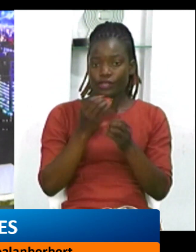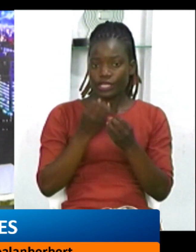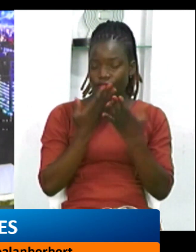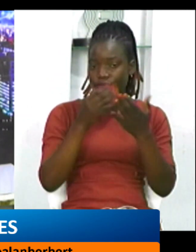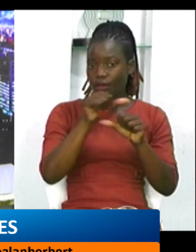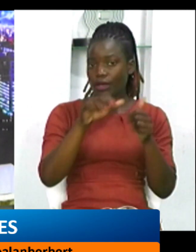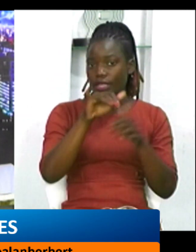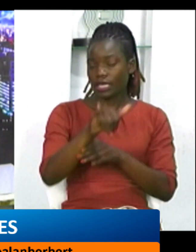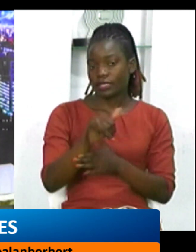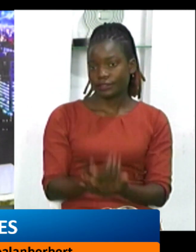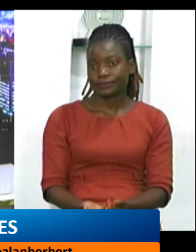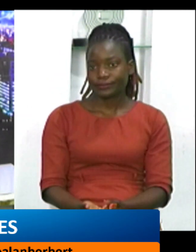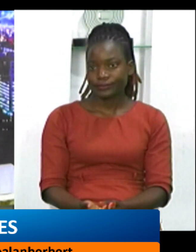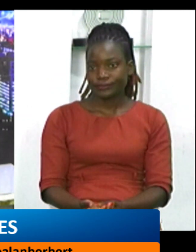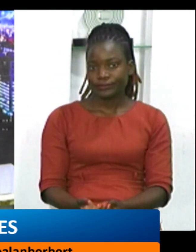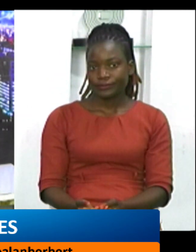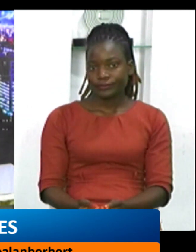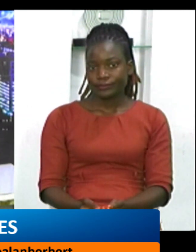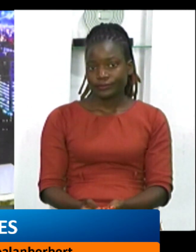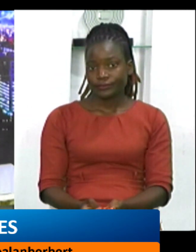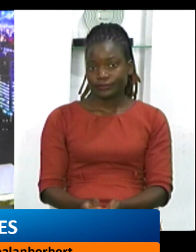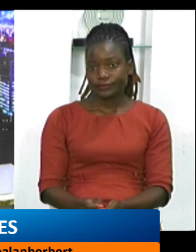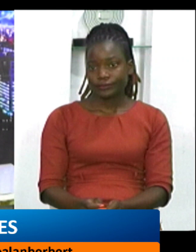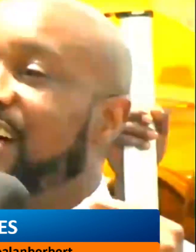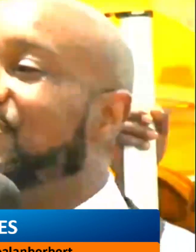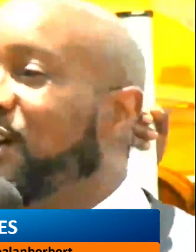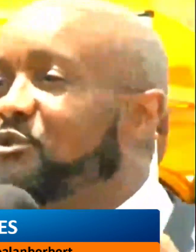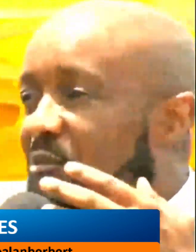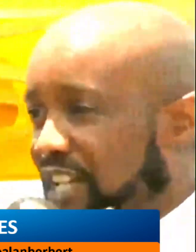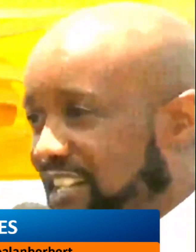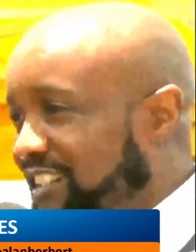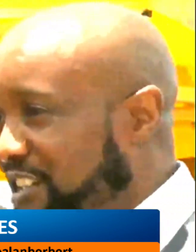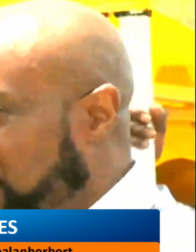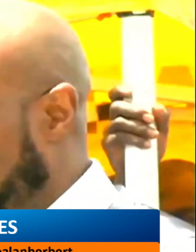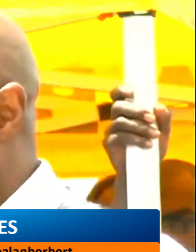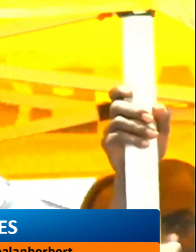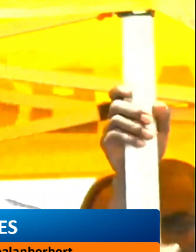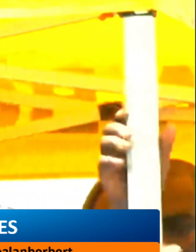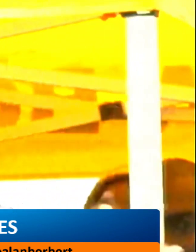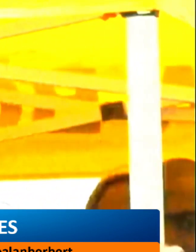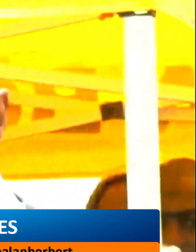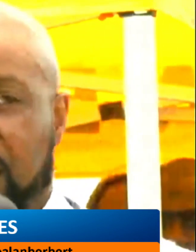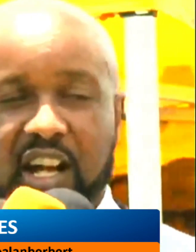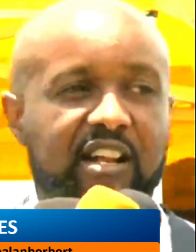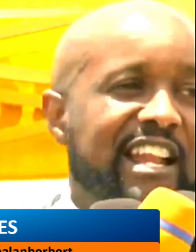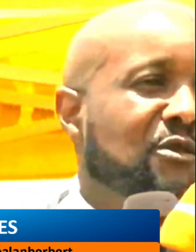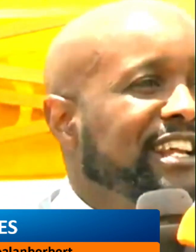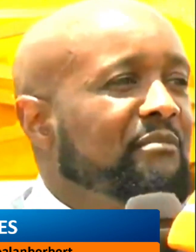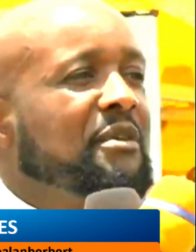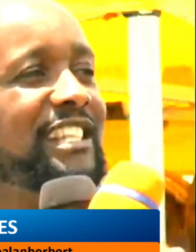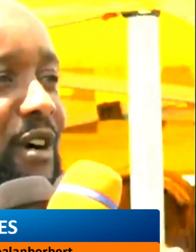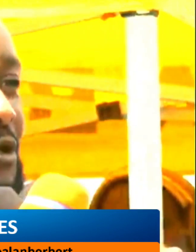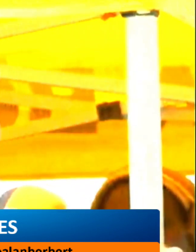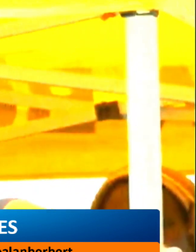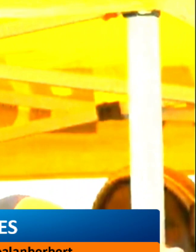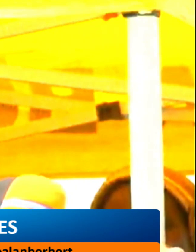details of this looming demolition. Lazima tu appeal, si ndio? Na ni kwa